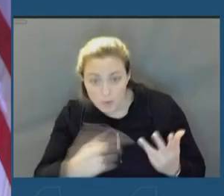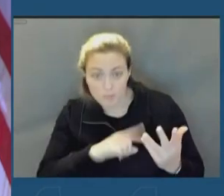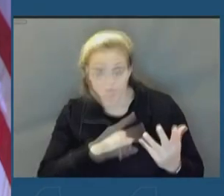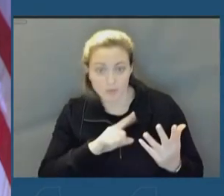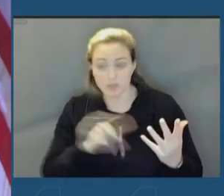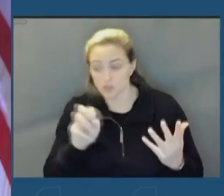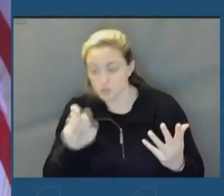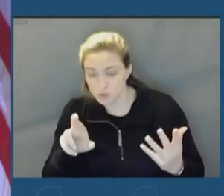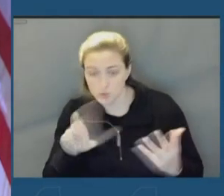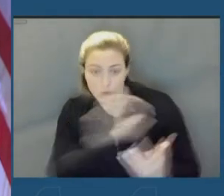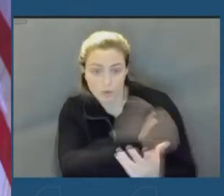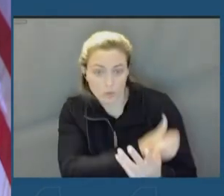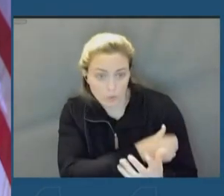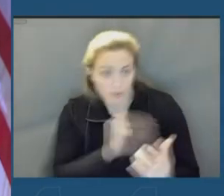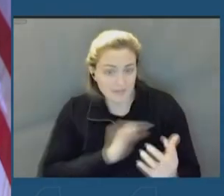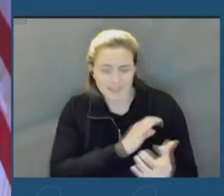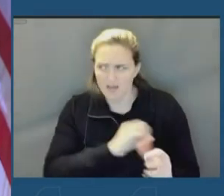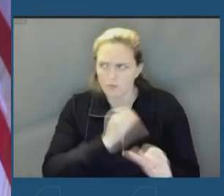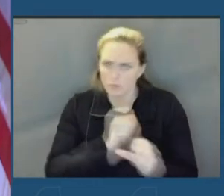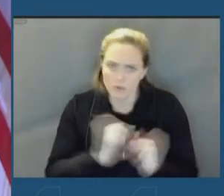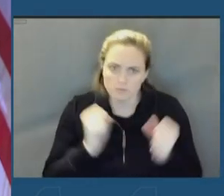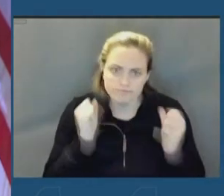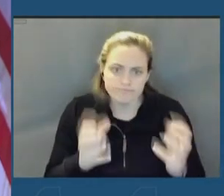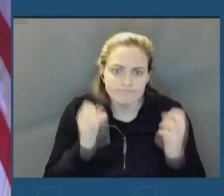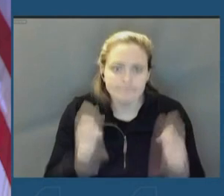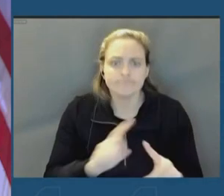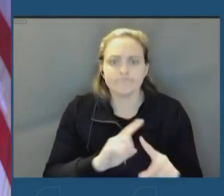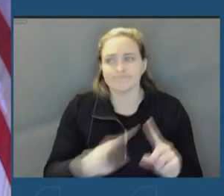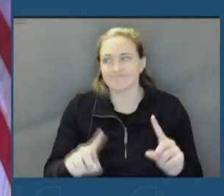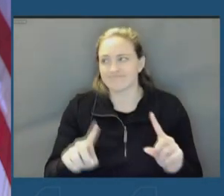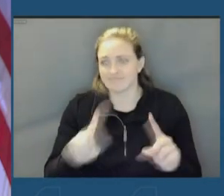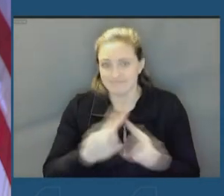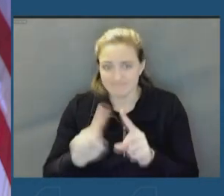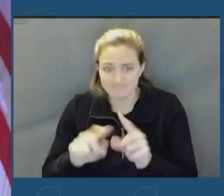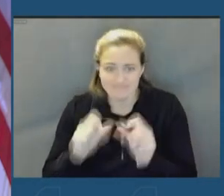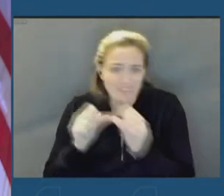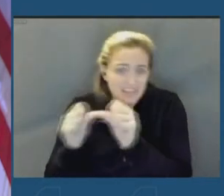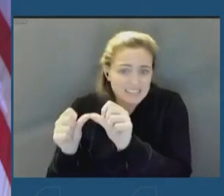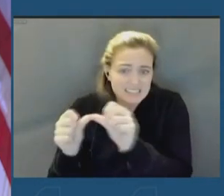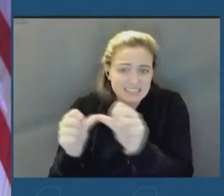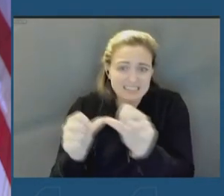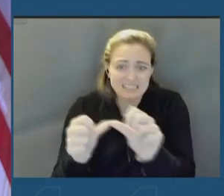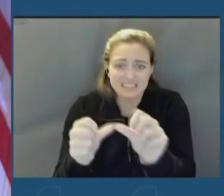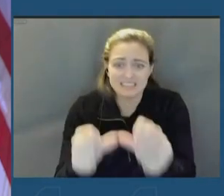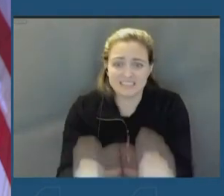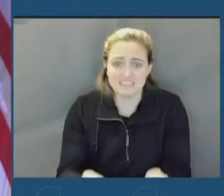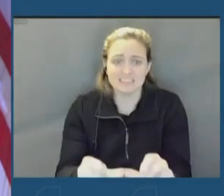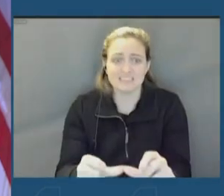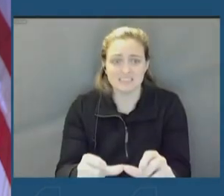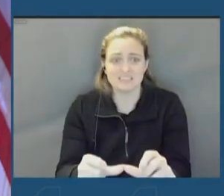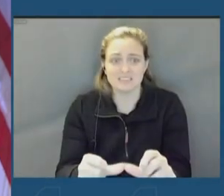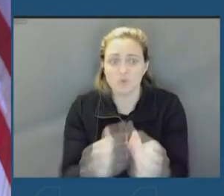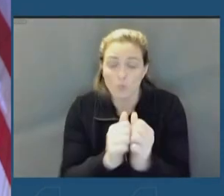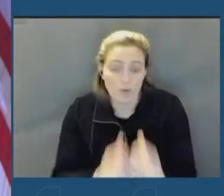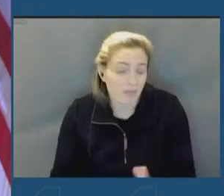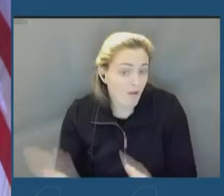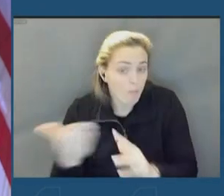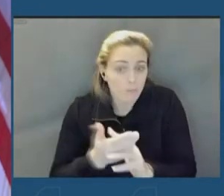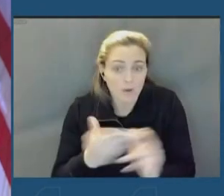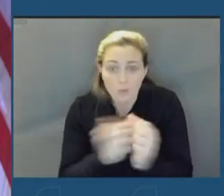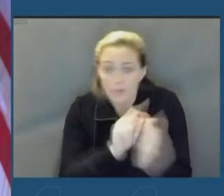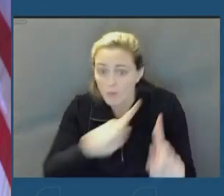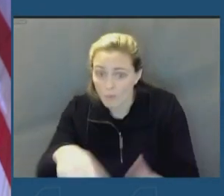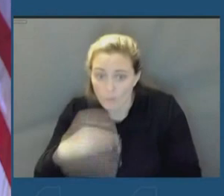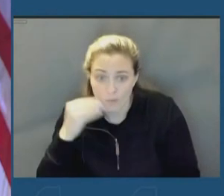Authority staff worked multiple consecutive shifts throughout this storm without being able to go